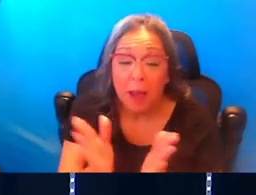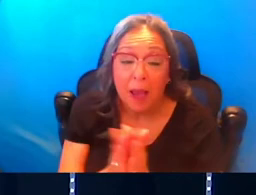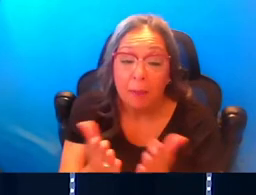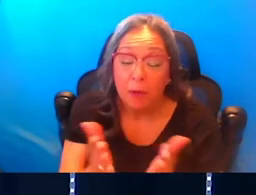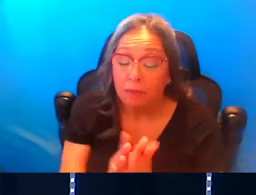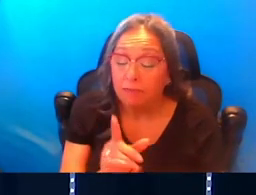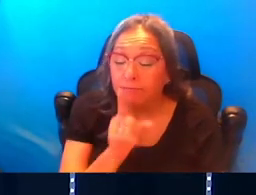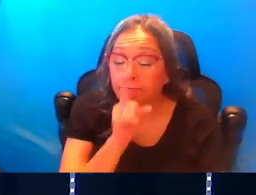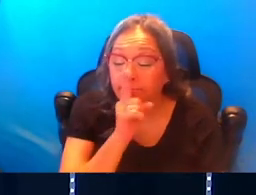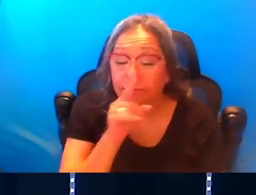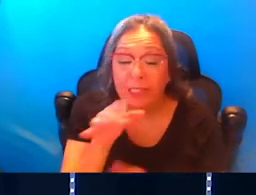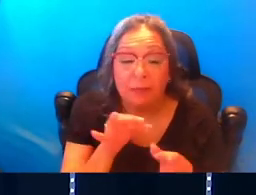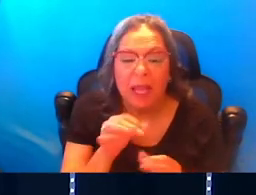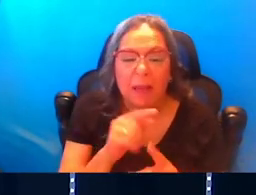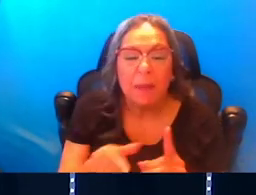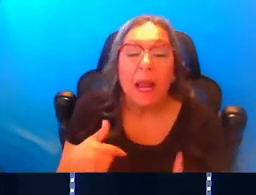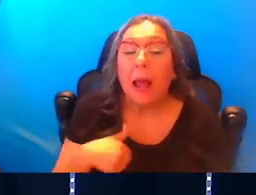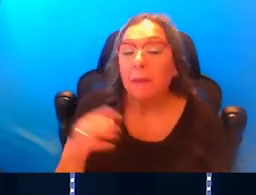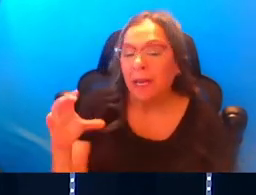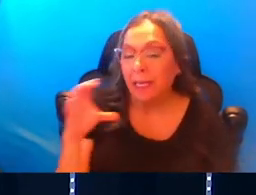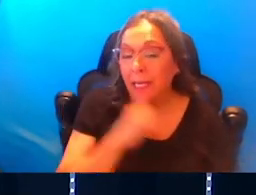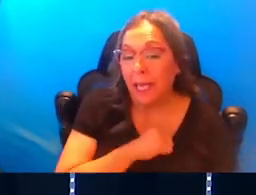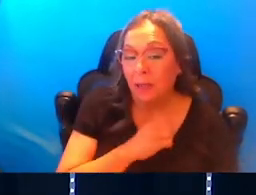But I'm going to guess.